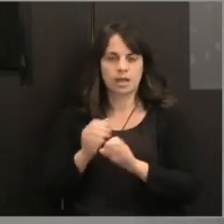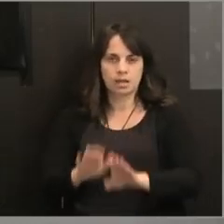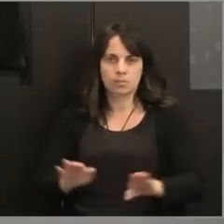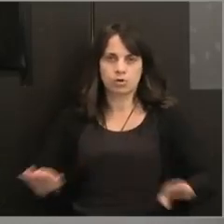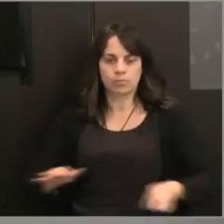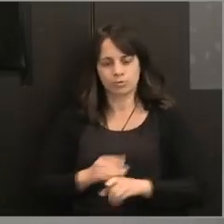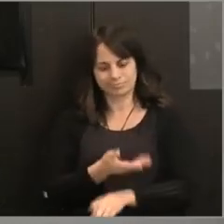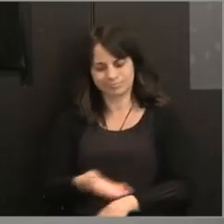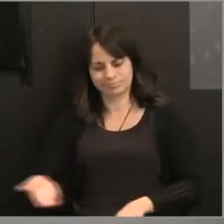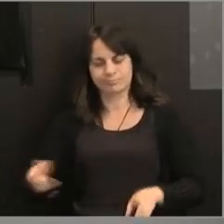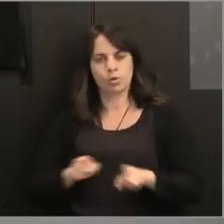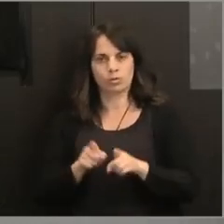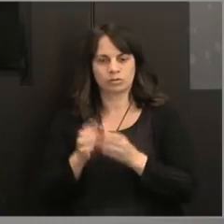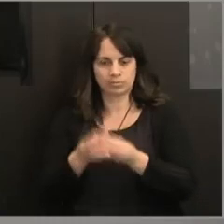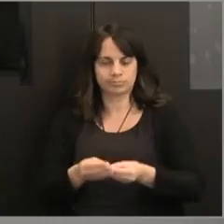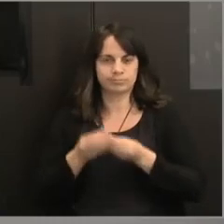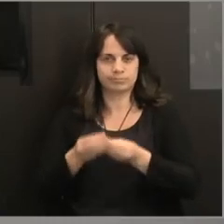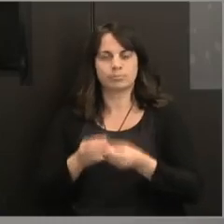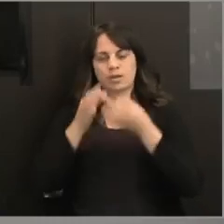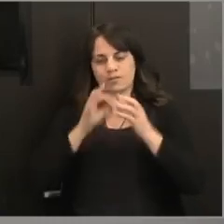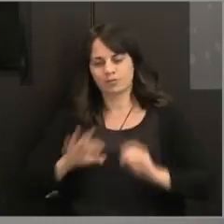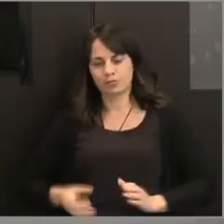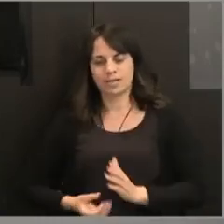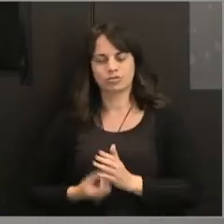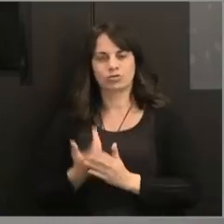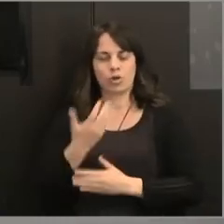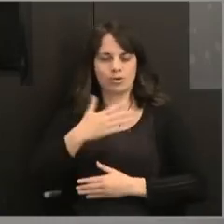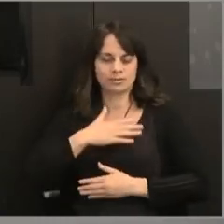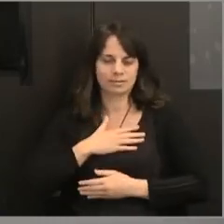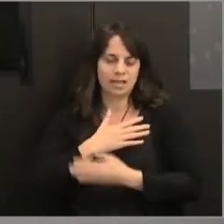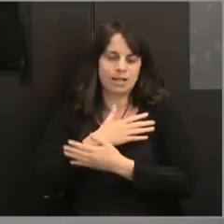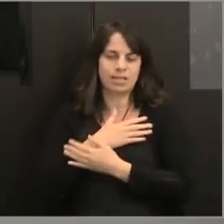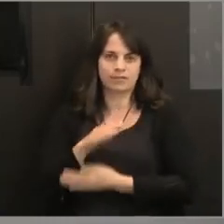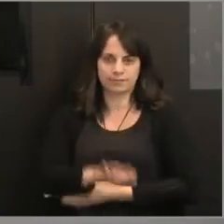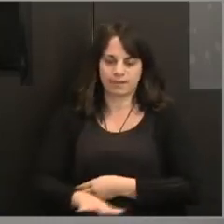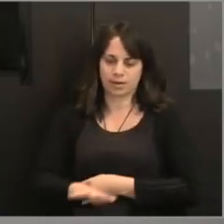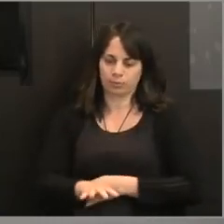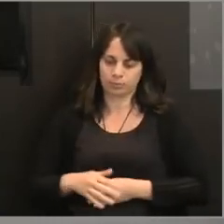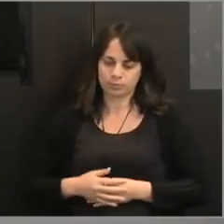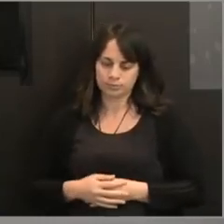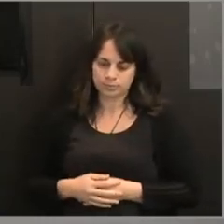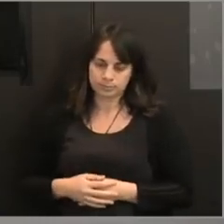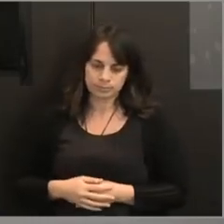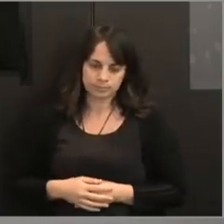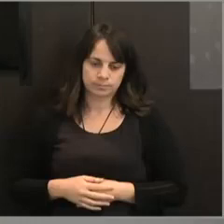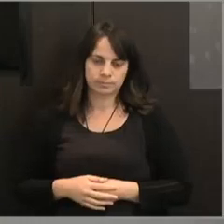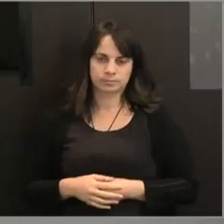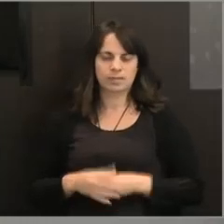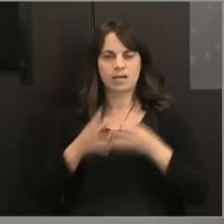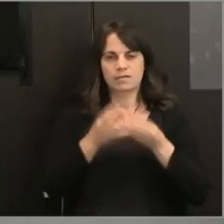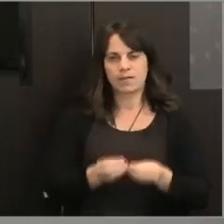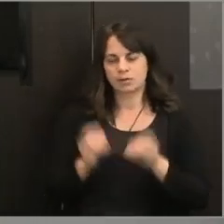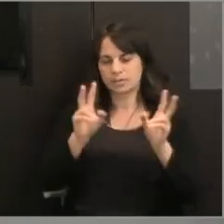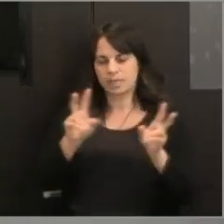also taonga who should be free to grow in a safe and loving whānau. The values and